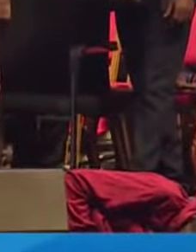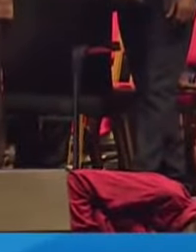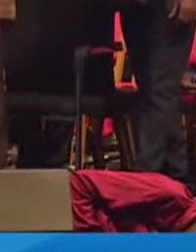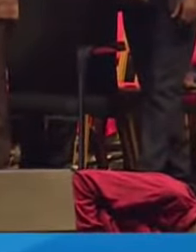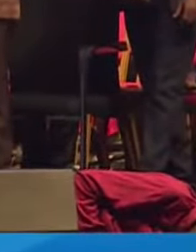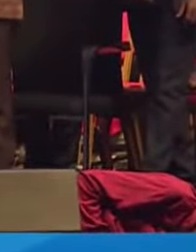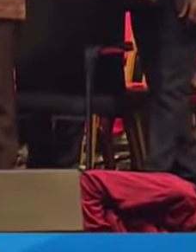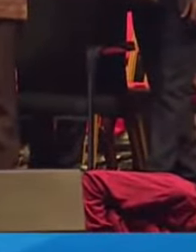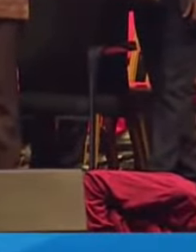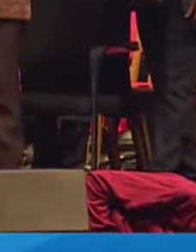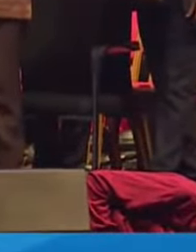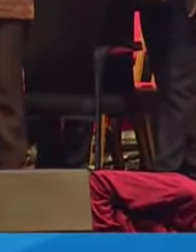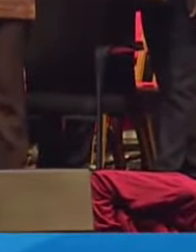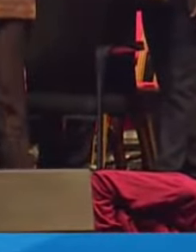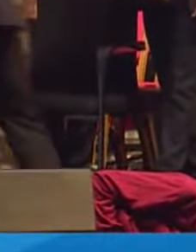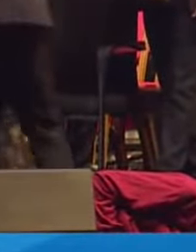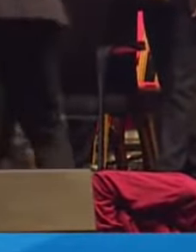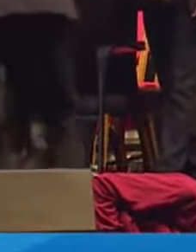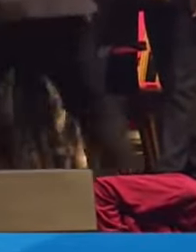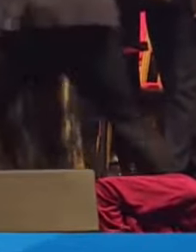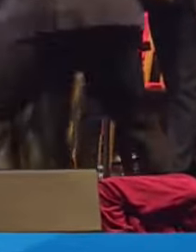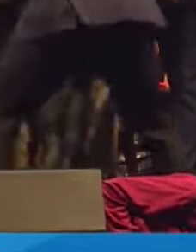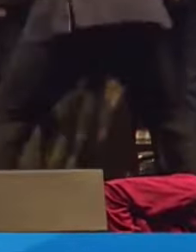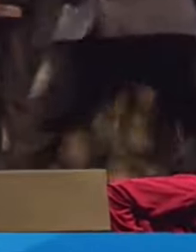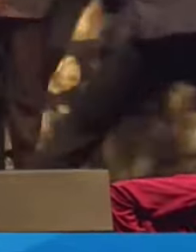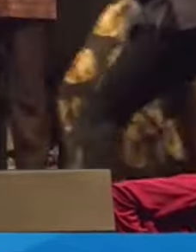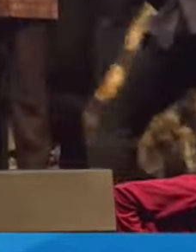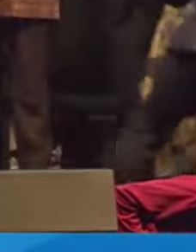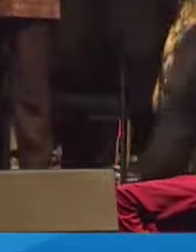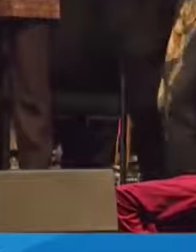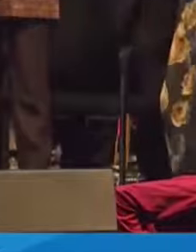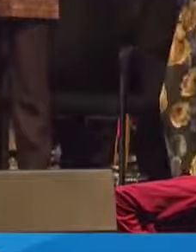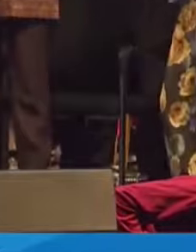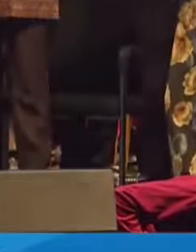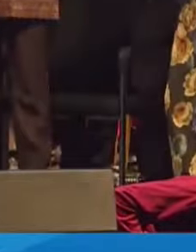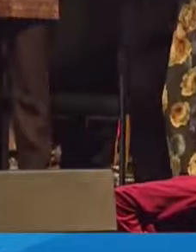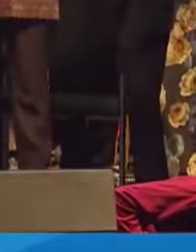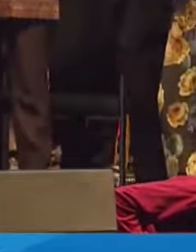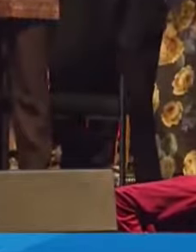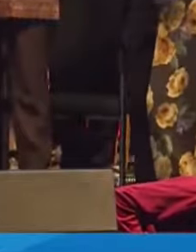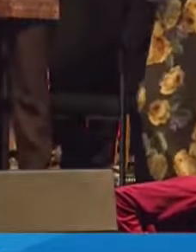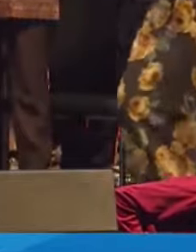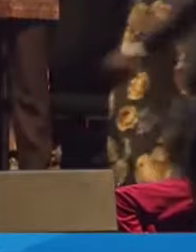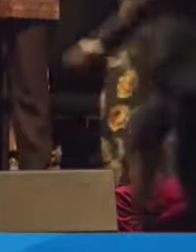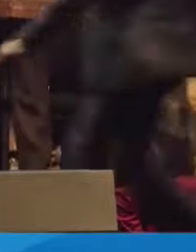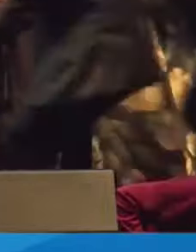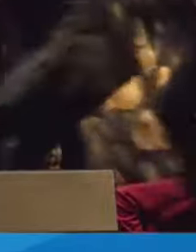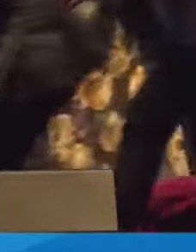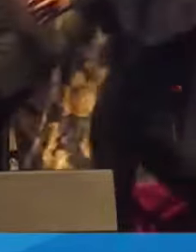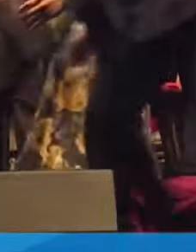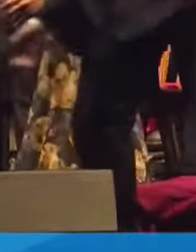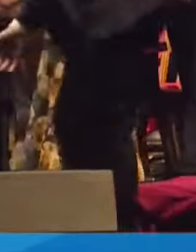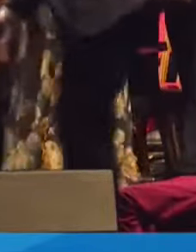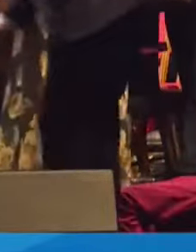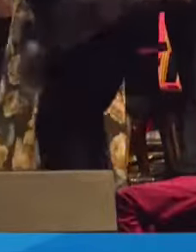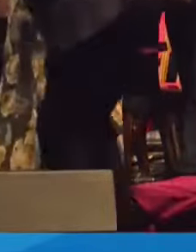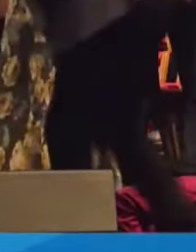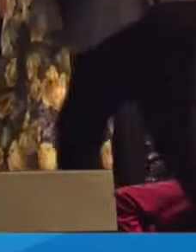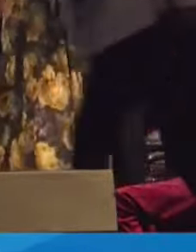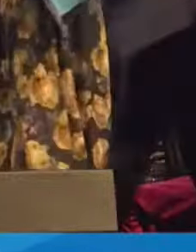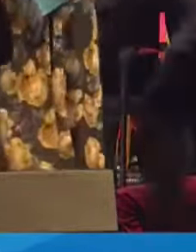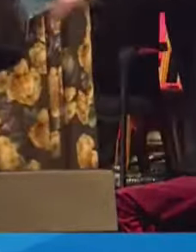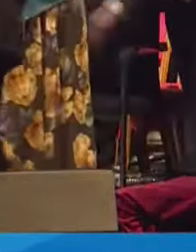of Jesus help the lady up help her up help her up help this one up let's go help